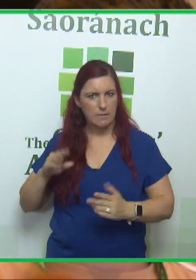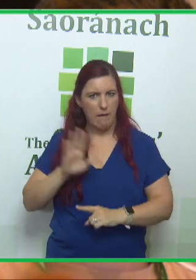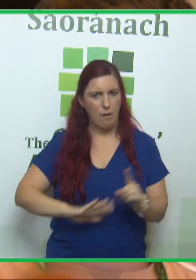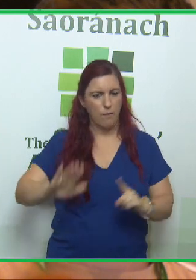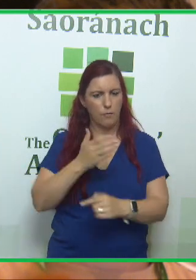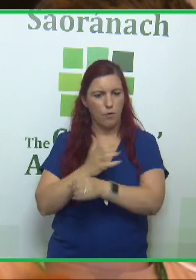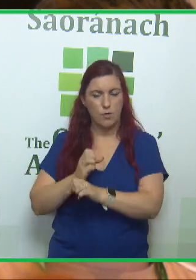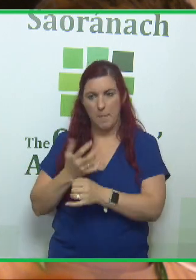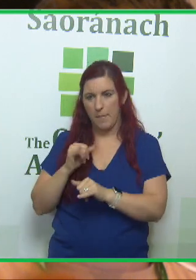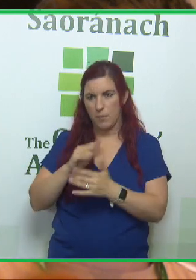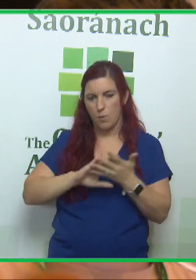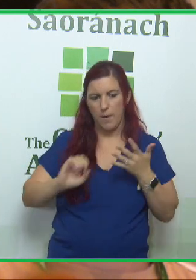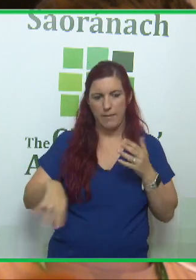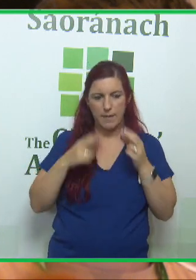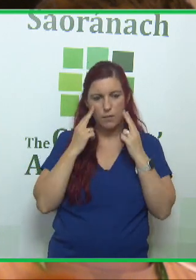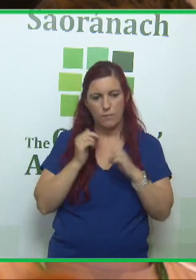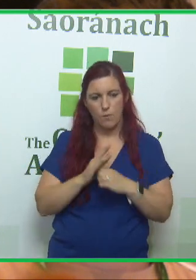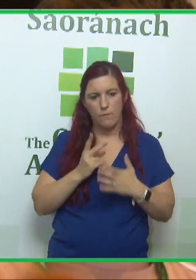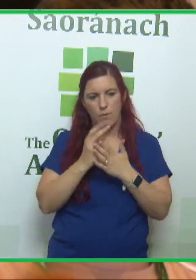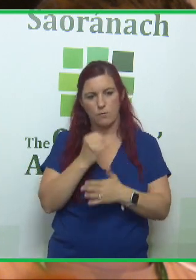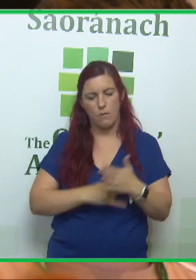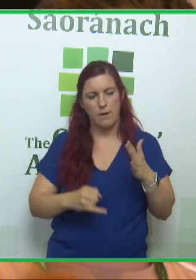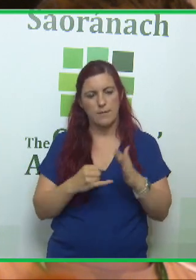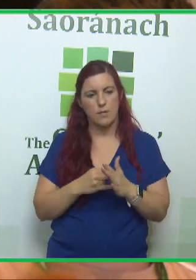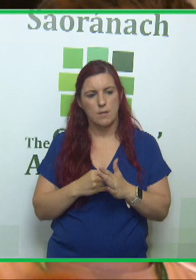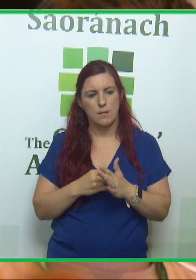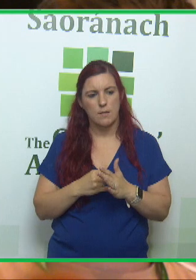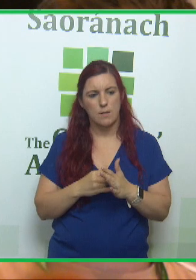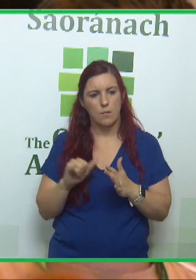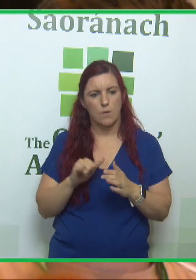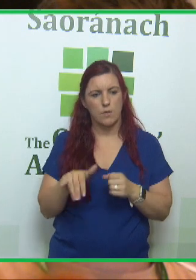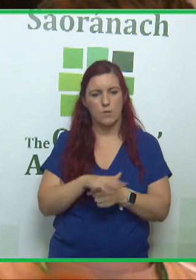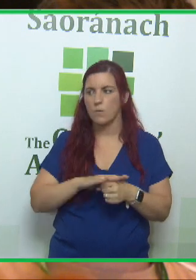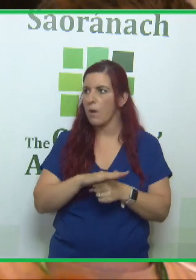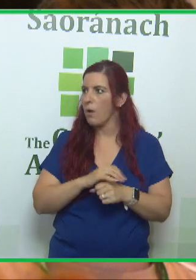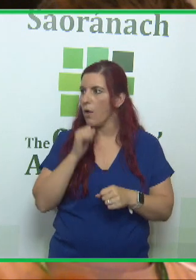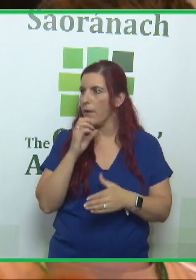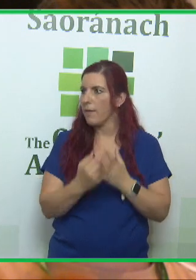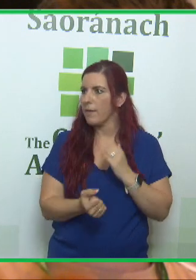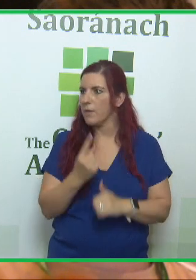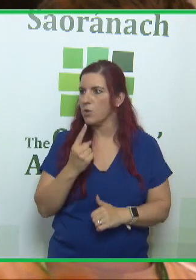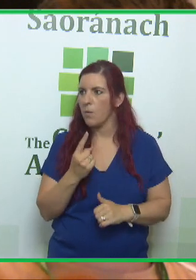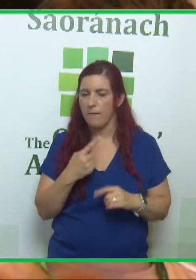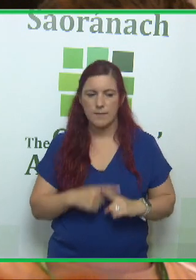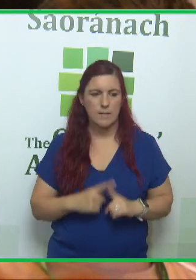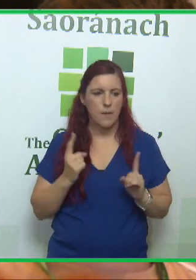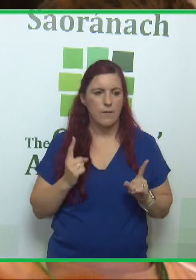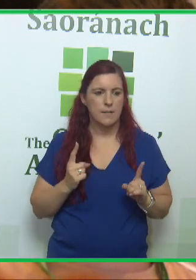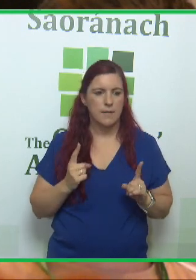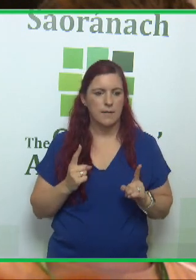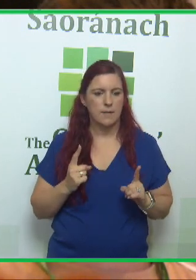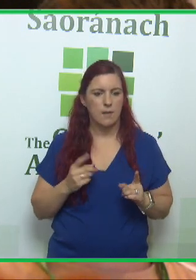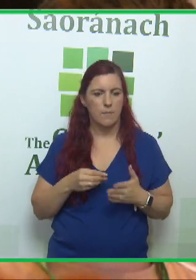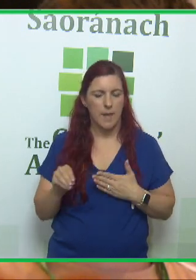do away with the need for the voluntary organisations, in which case we wouldn't have this issue of disparity of